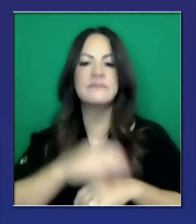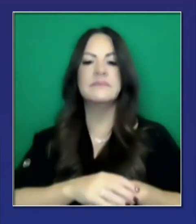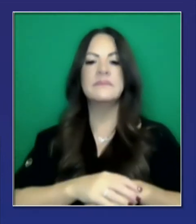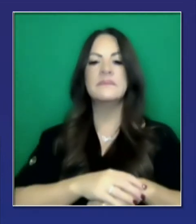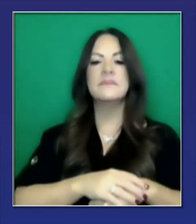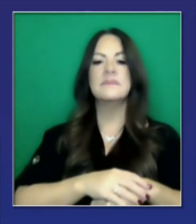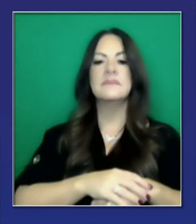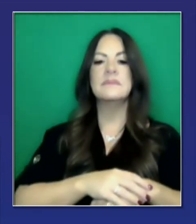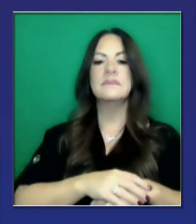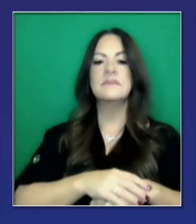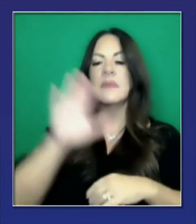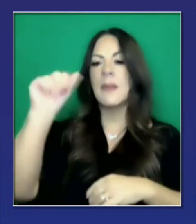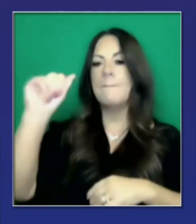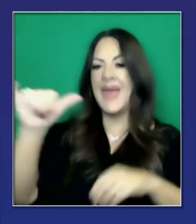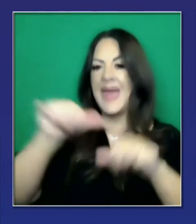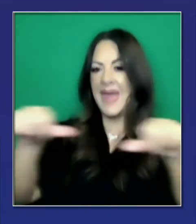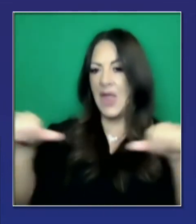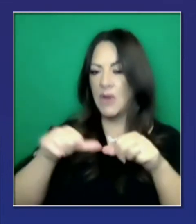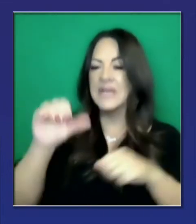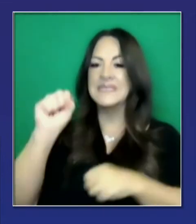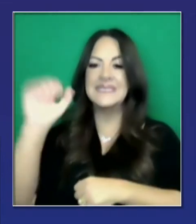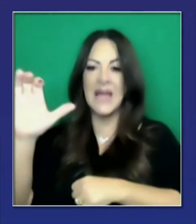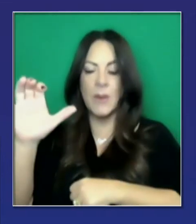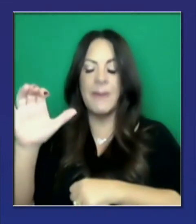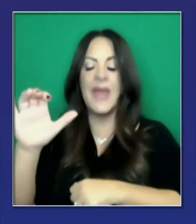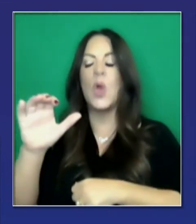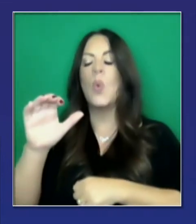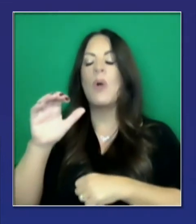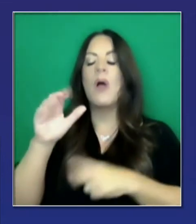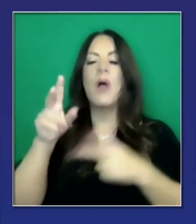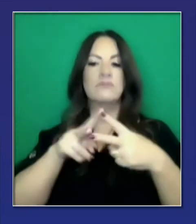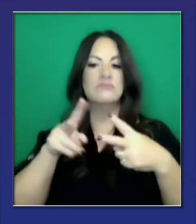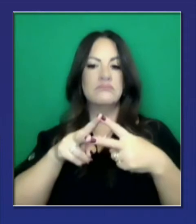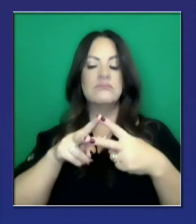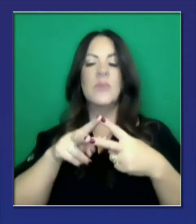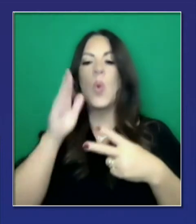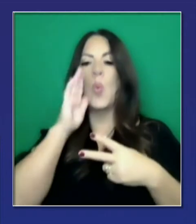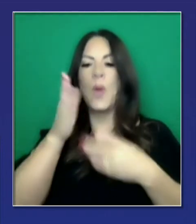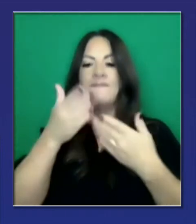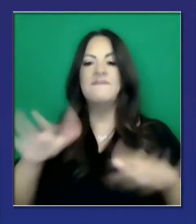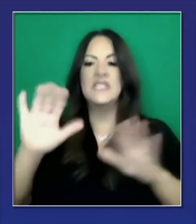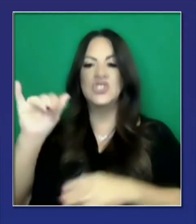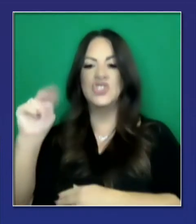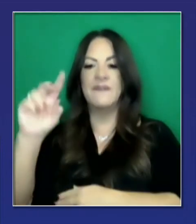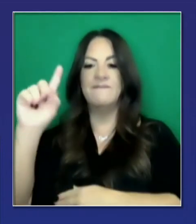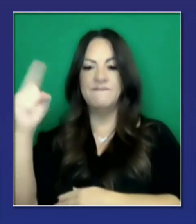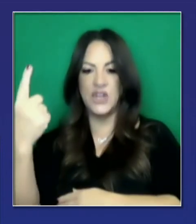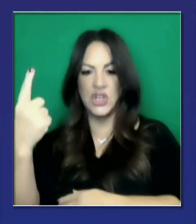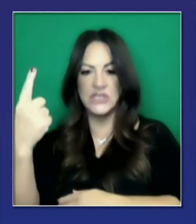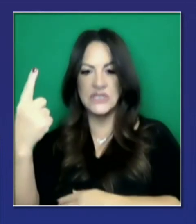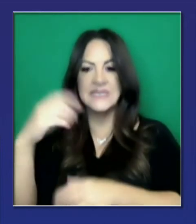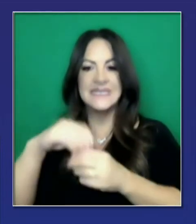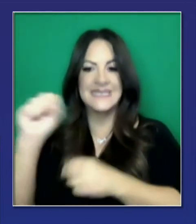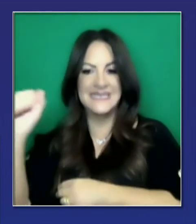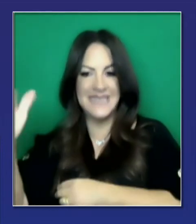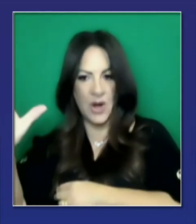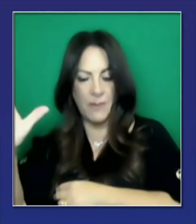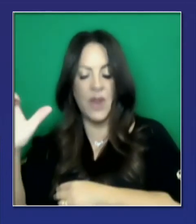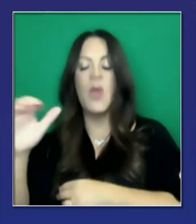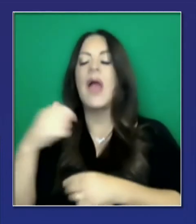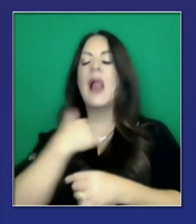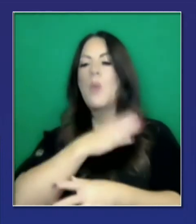Area, those stay-at-home orders, the 3-week period due to expire on January 1st. In Sacramento, we'll update